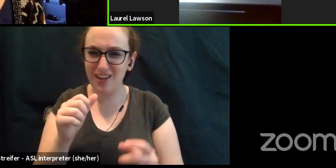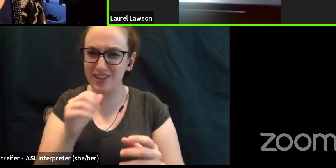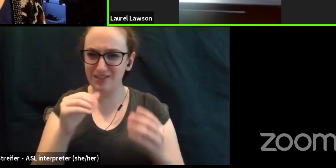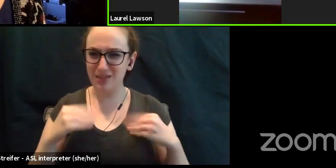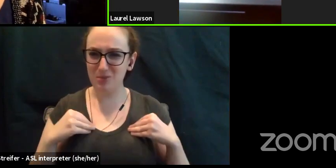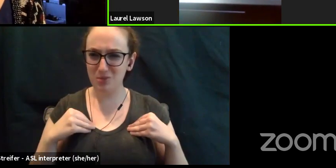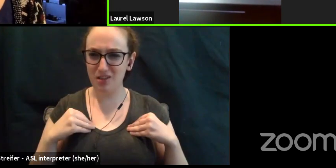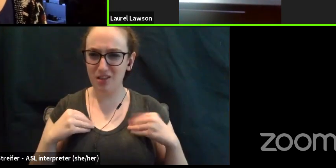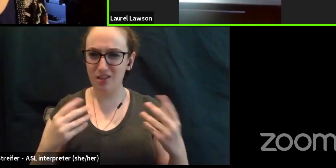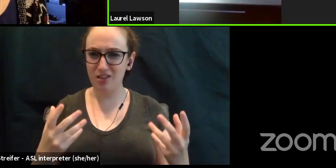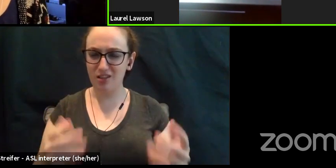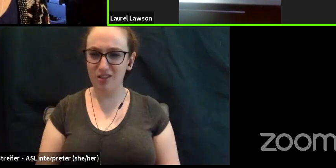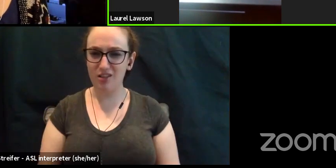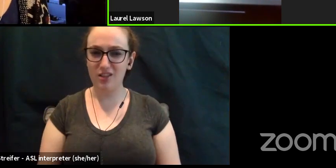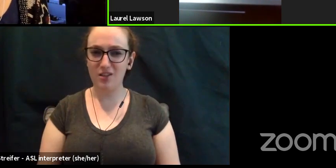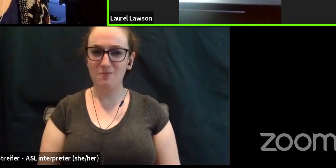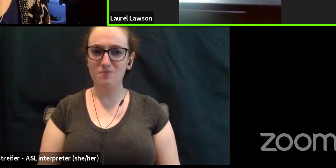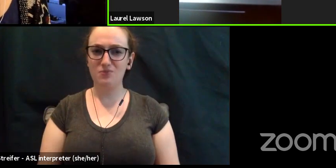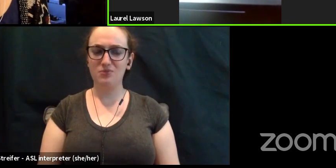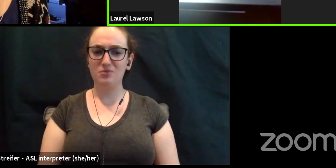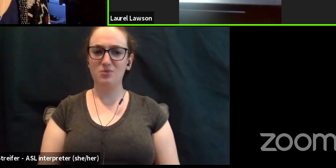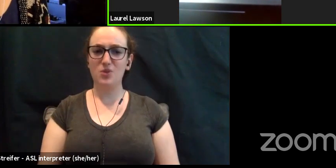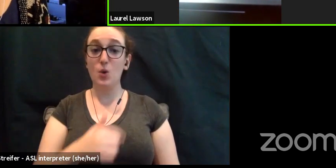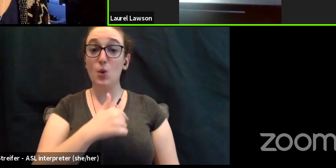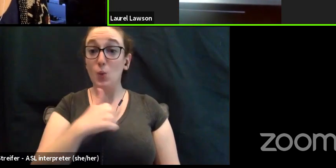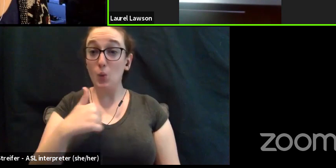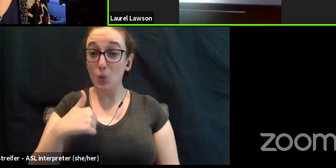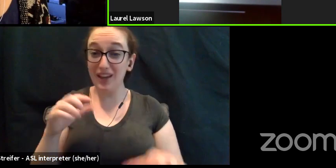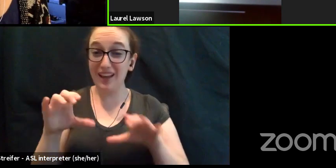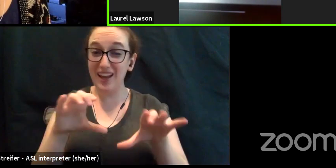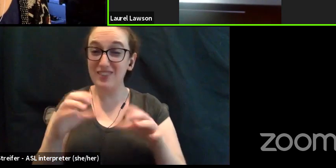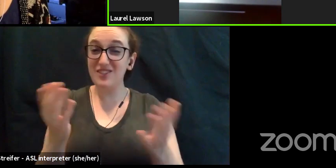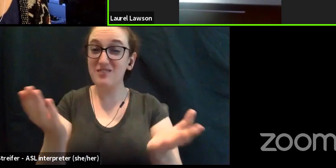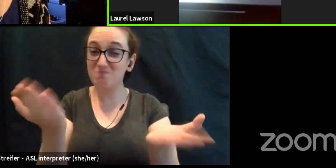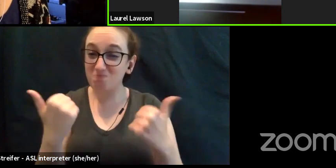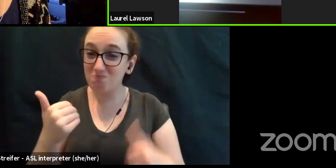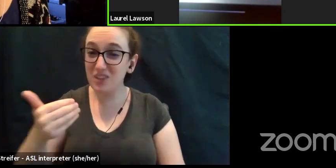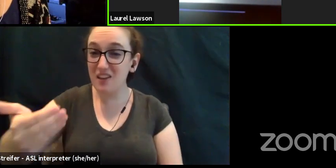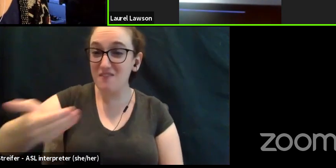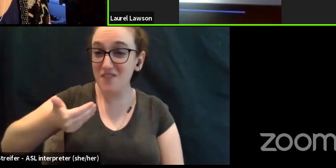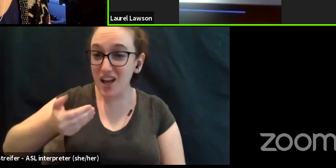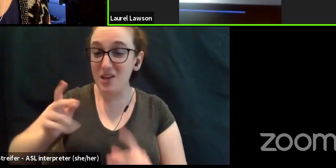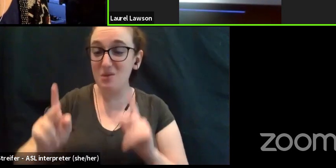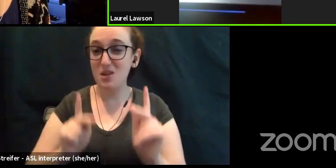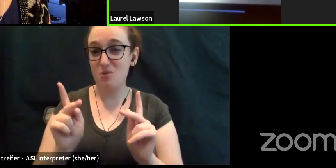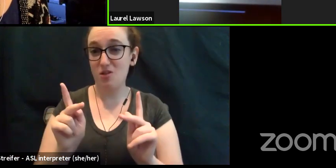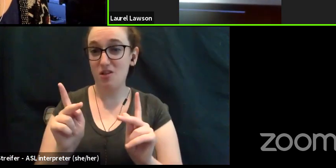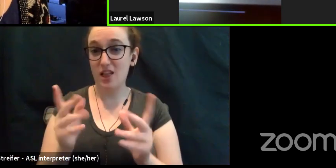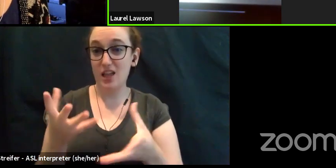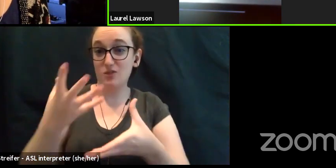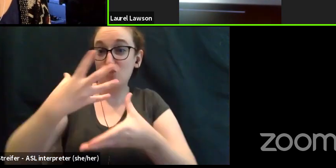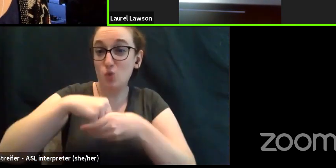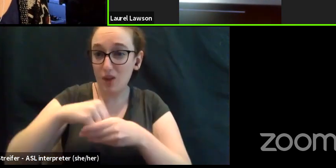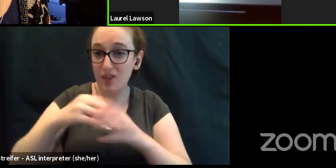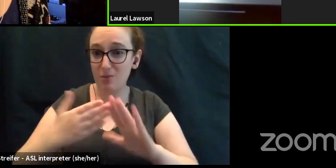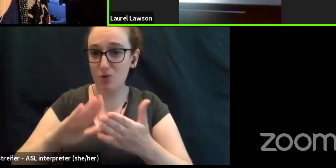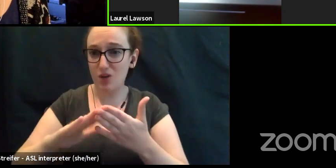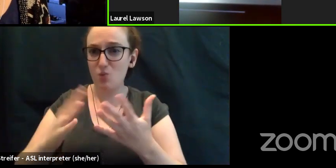There is so much here, and we actively invite people into community to learn these things.